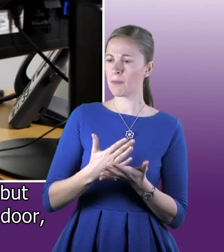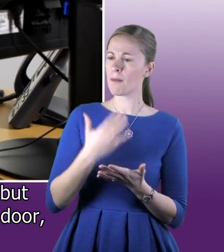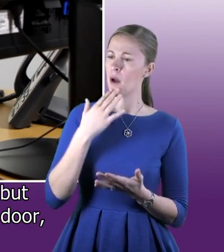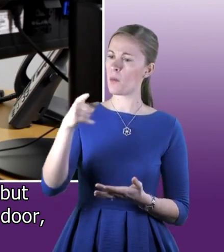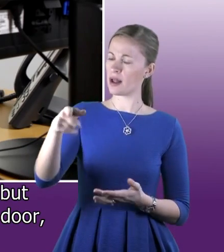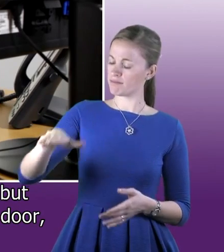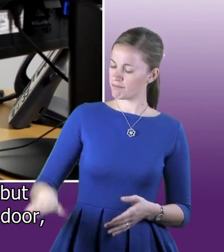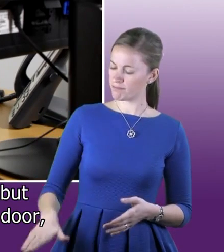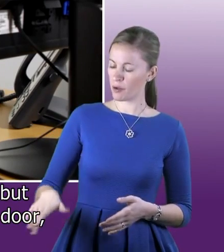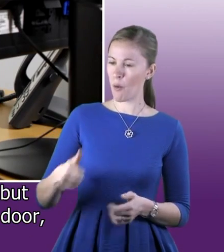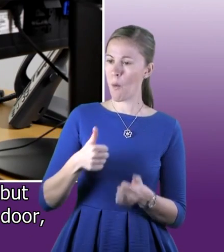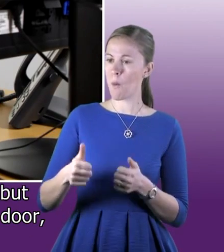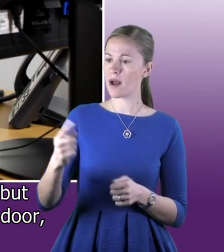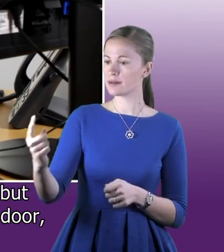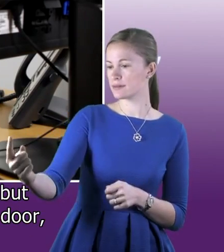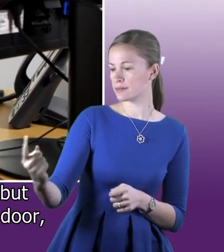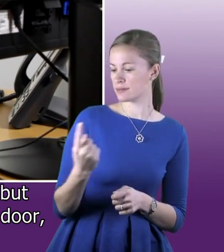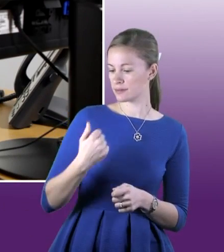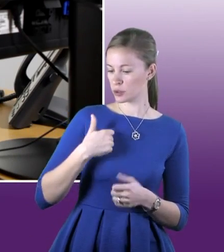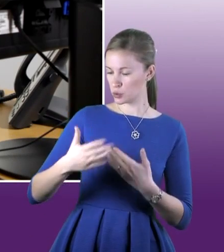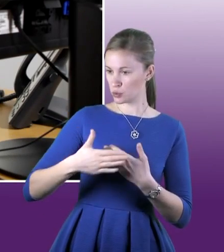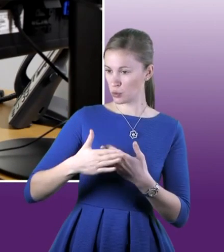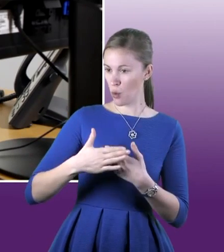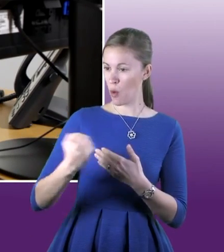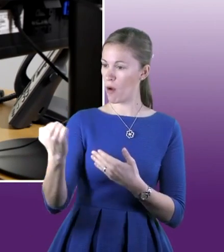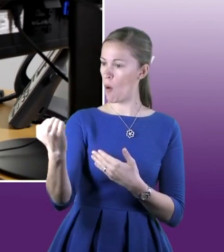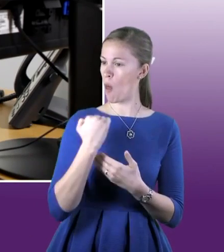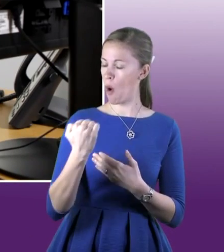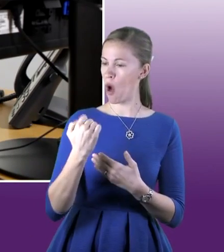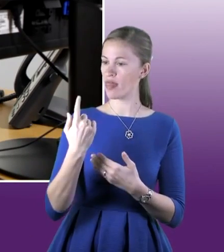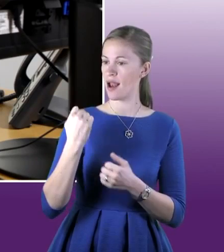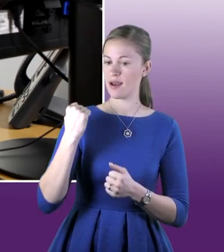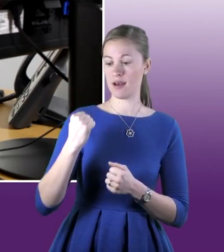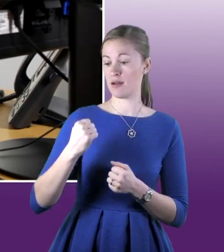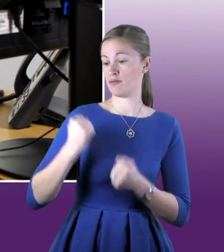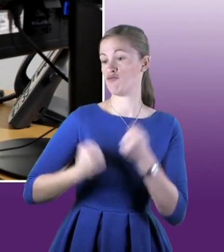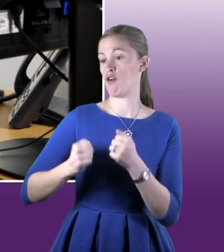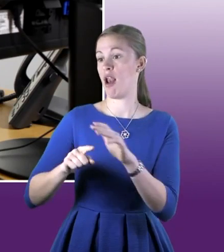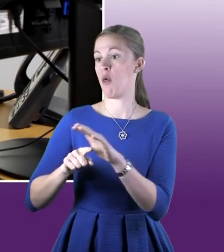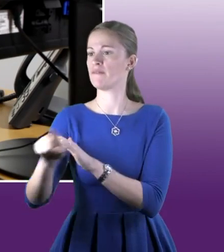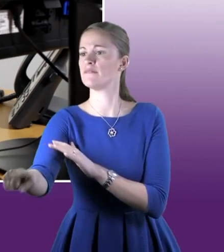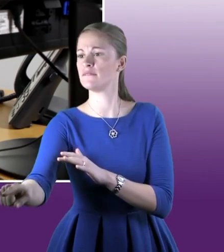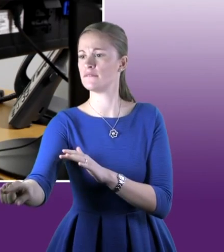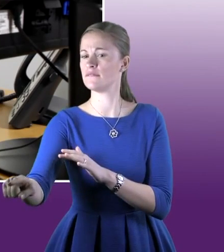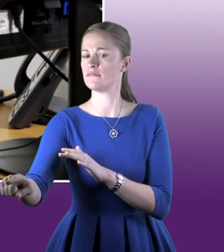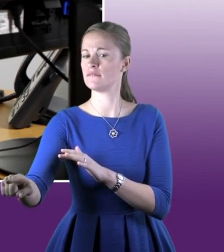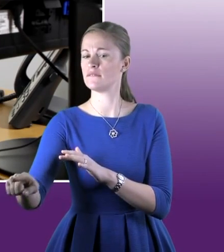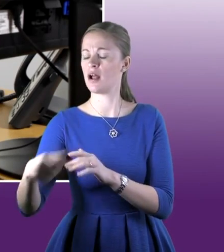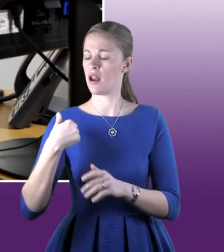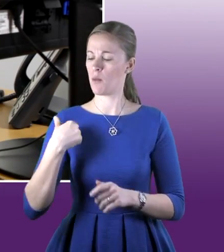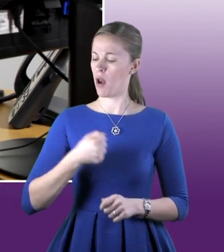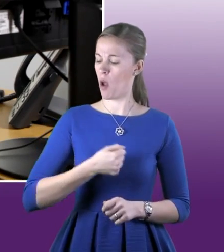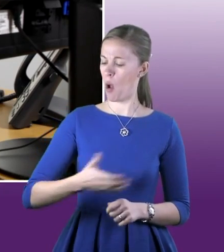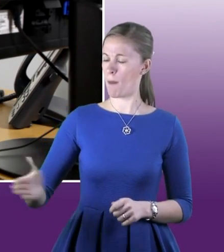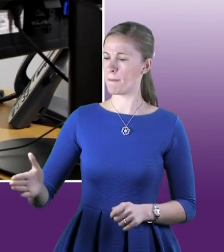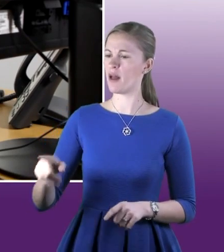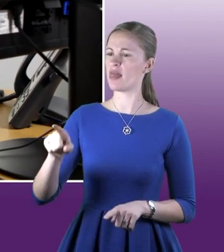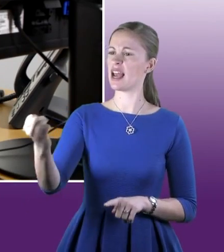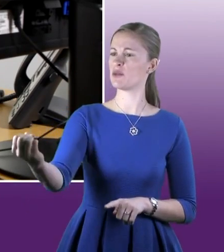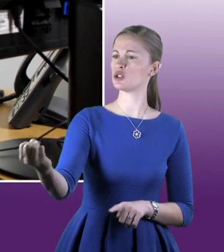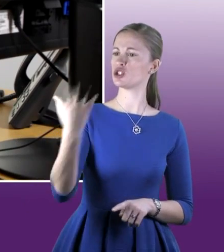he used to come to my door, knock on it, and then run to the gate And when I opened it, he'd shout